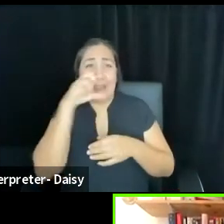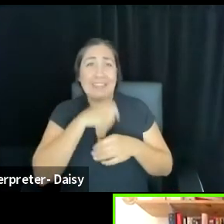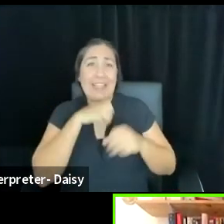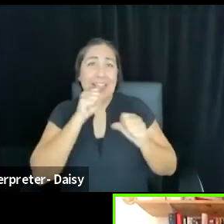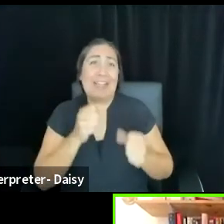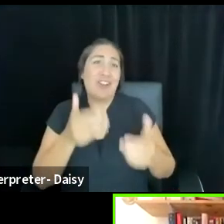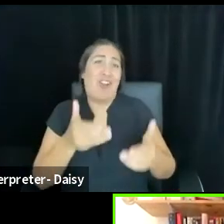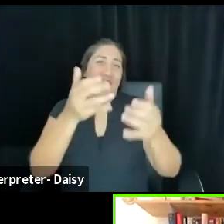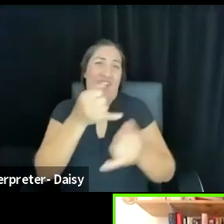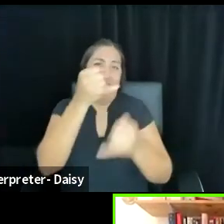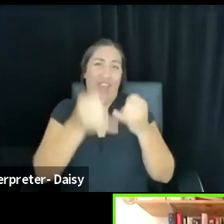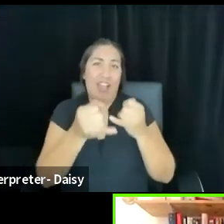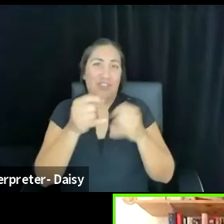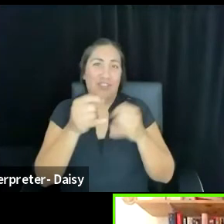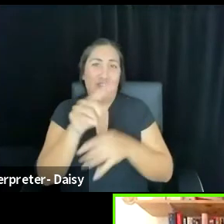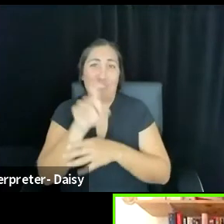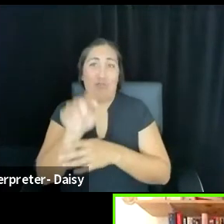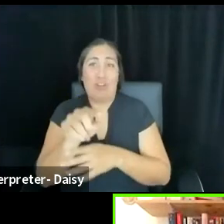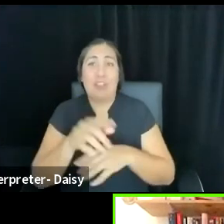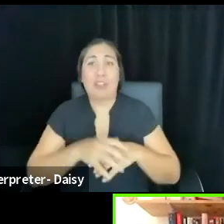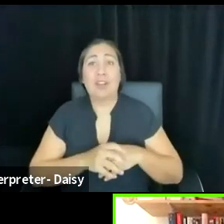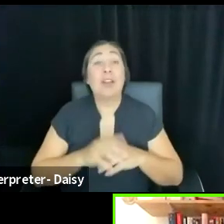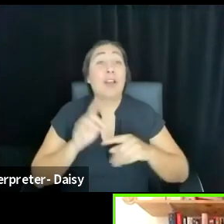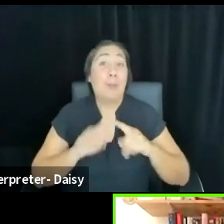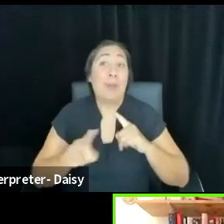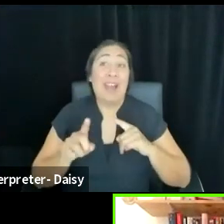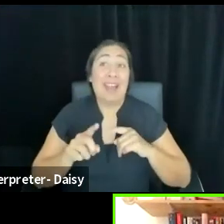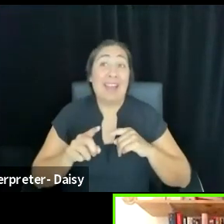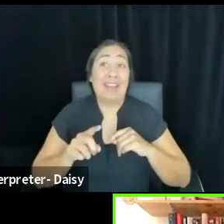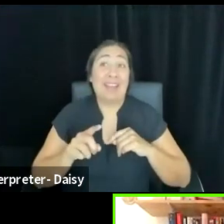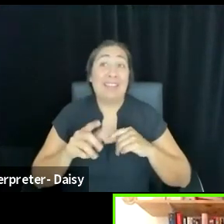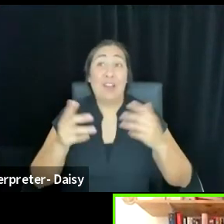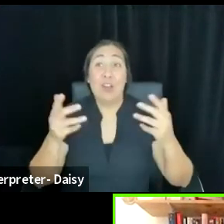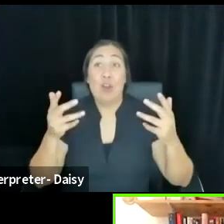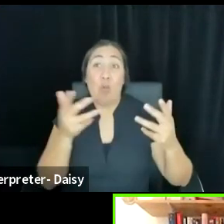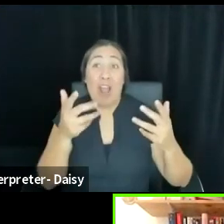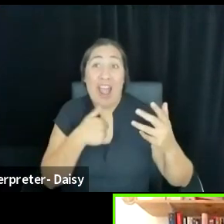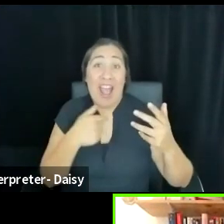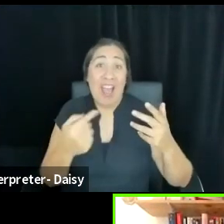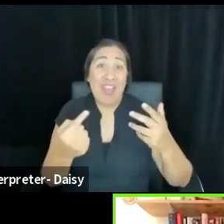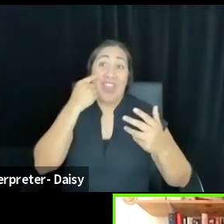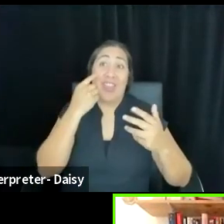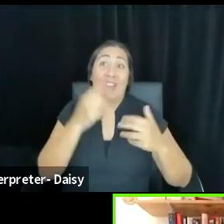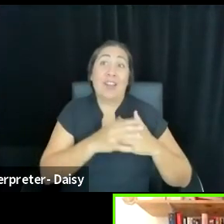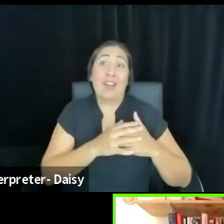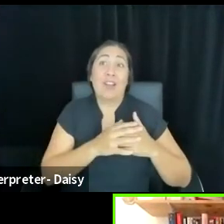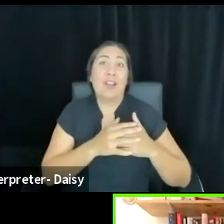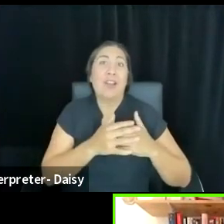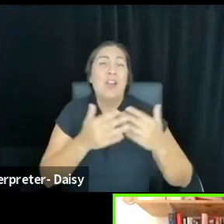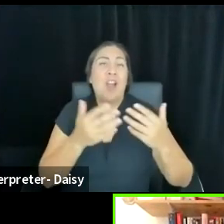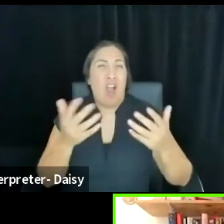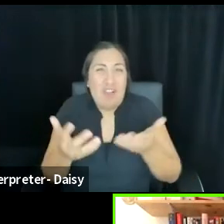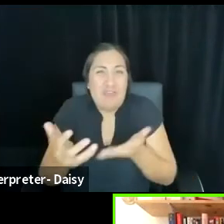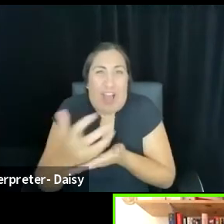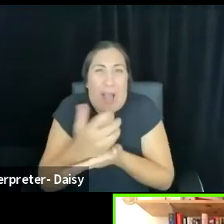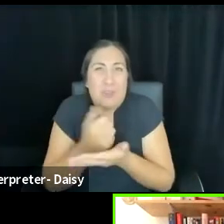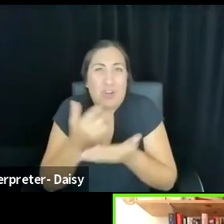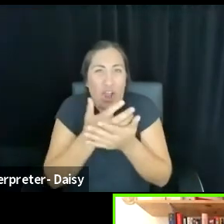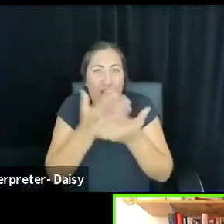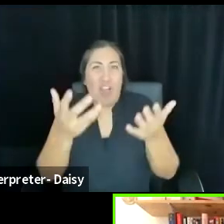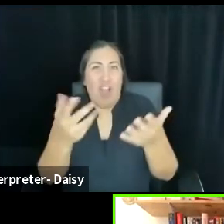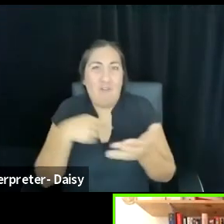here. It is the what next, you know? We were talking about, like, if COVID-19 was an earthquake,